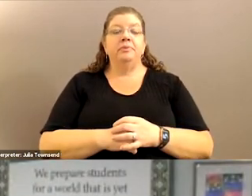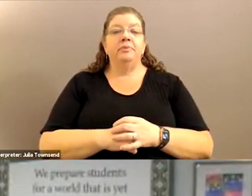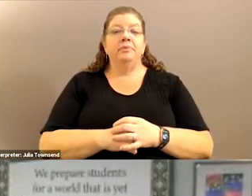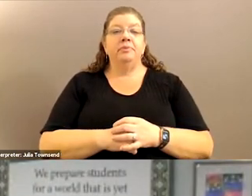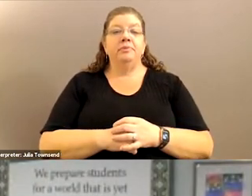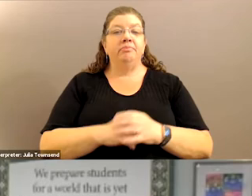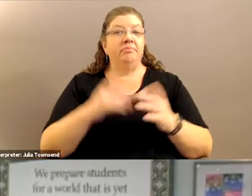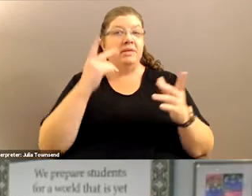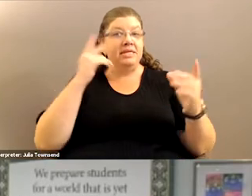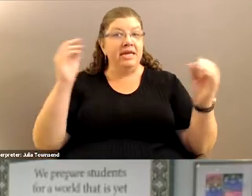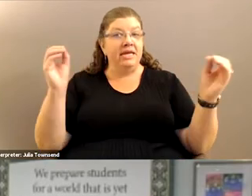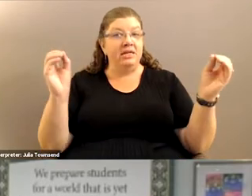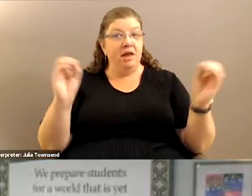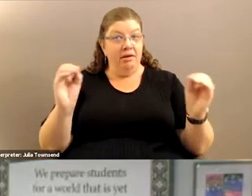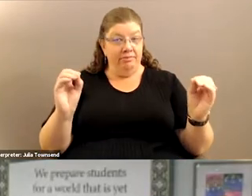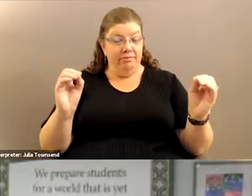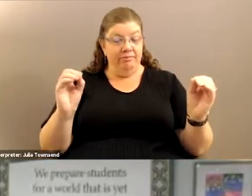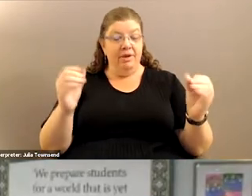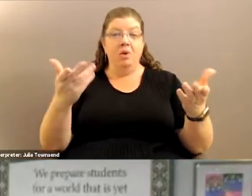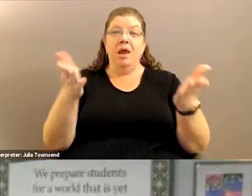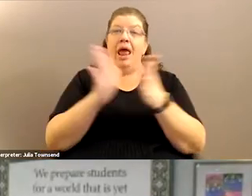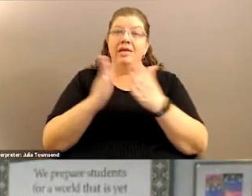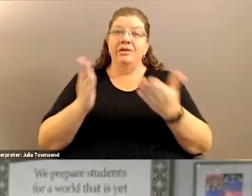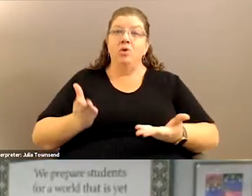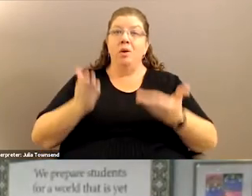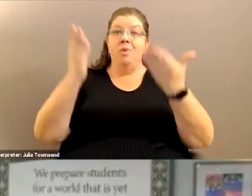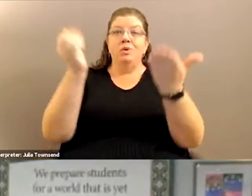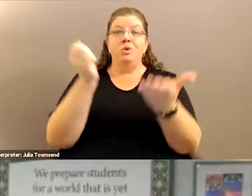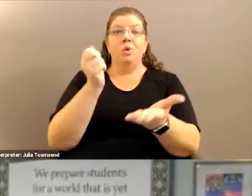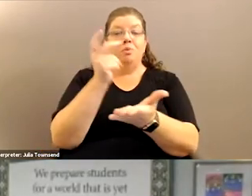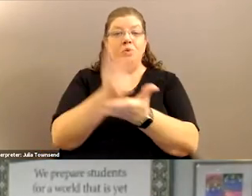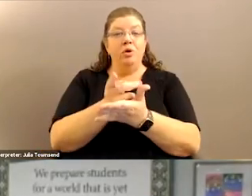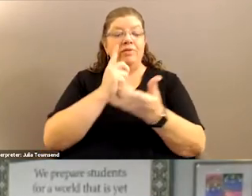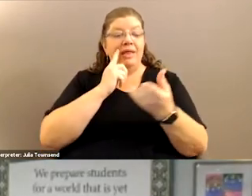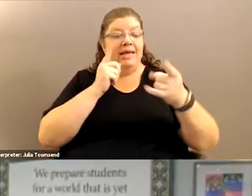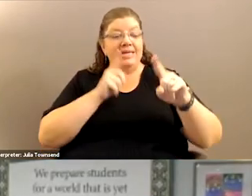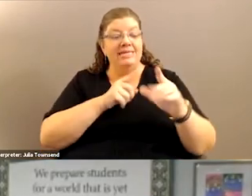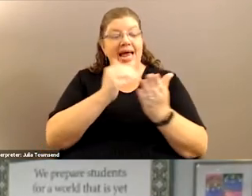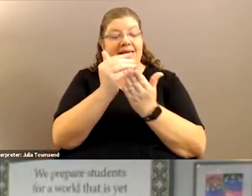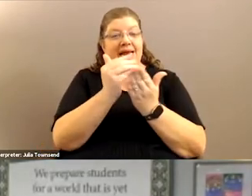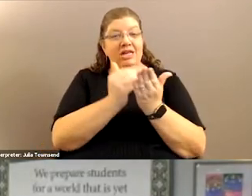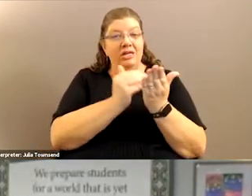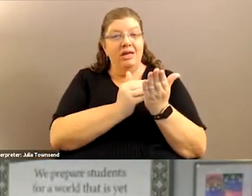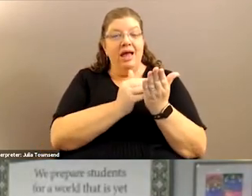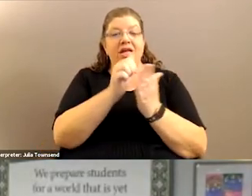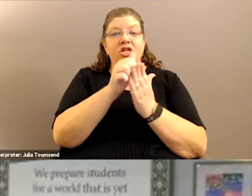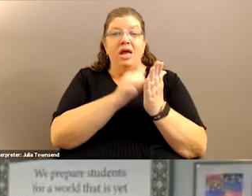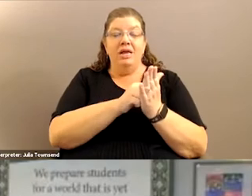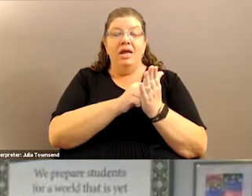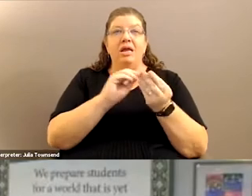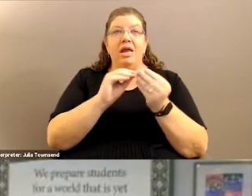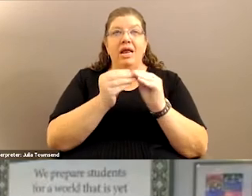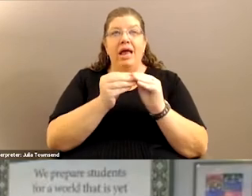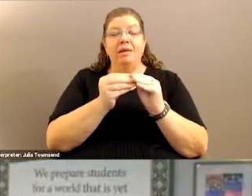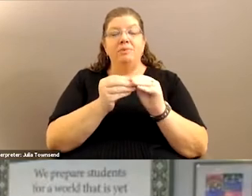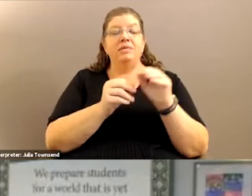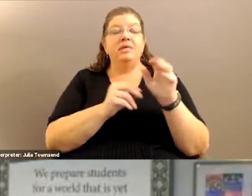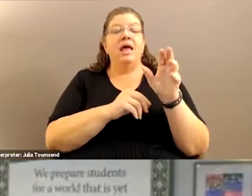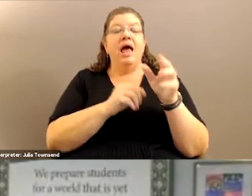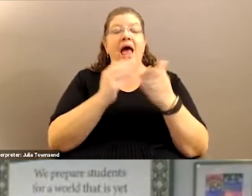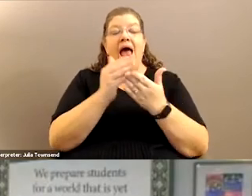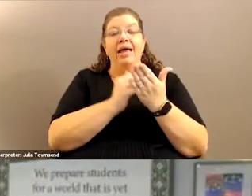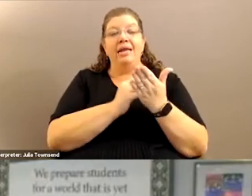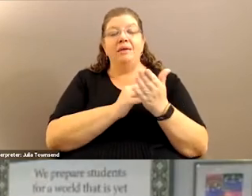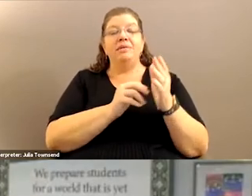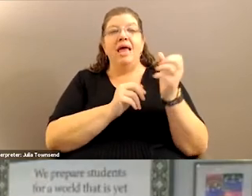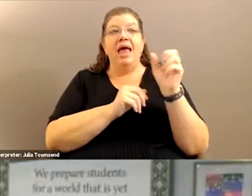seeing none i would like to ask for a motion to approve the consent agenda as presented on items f2 through 15.